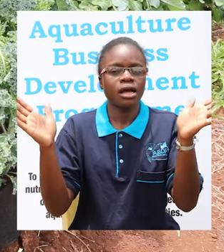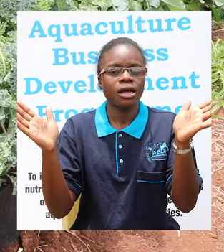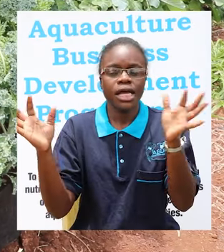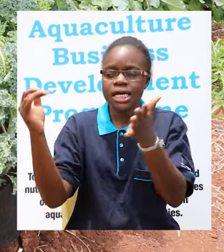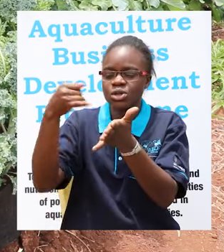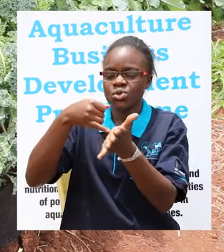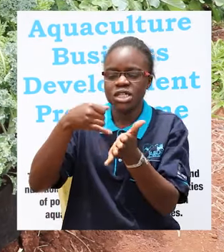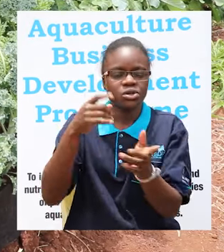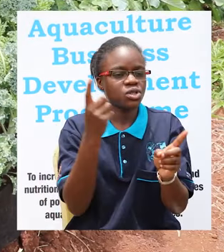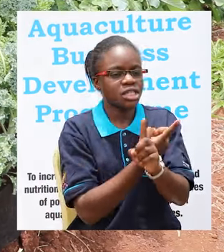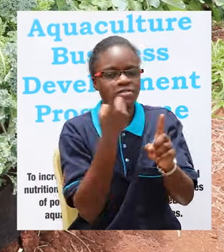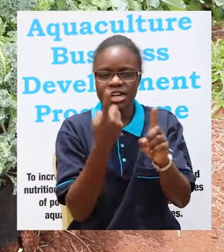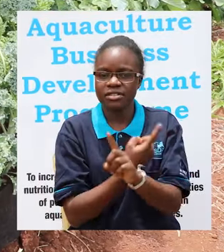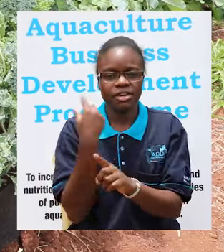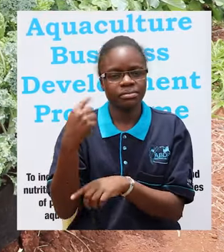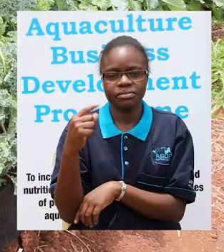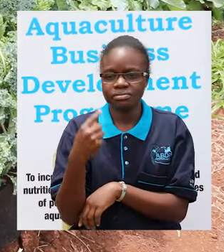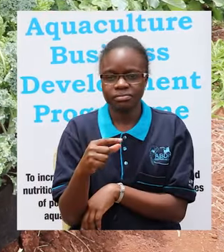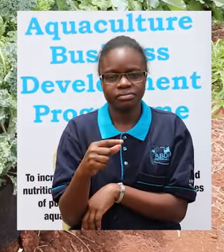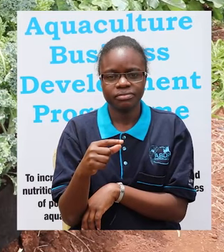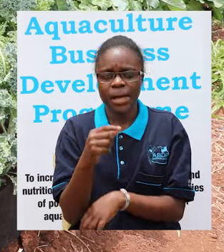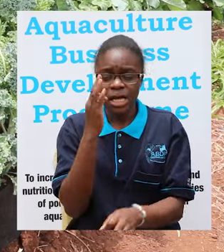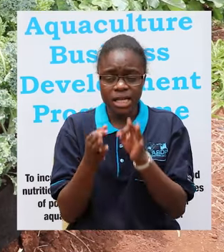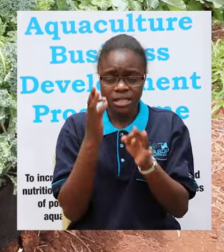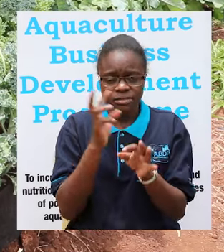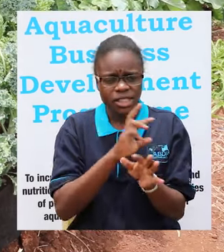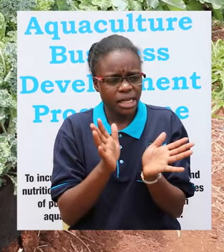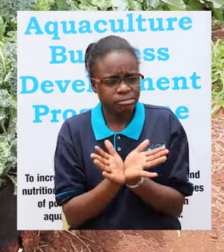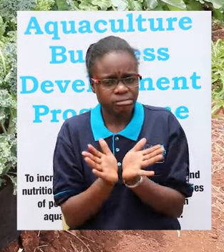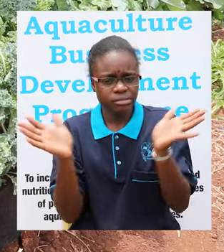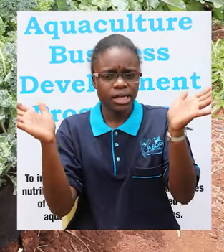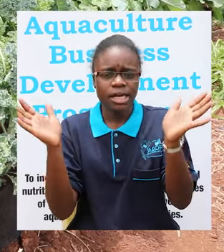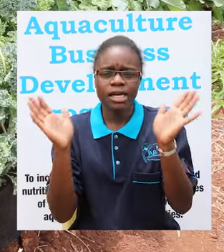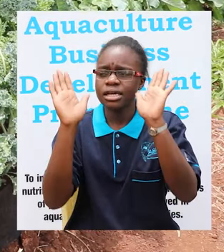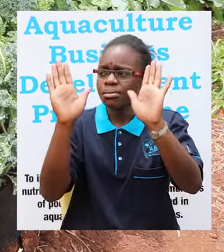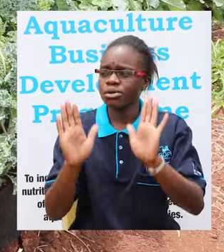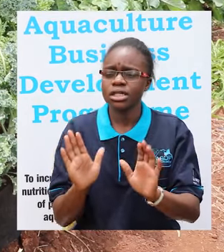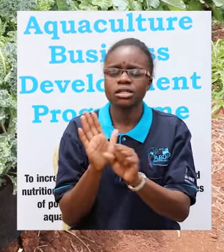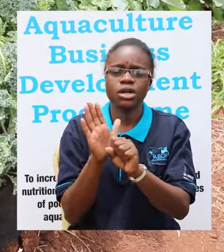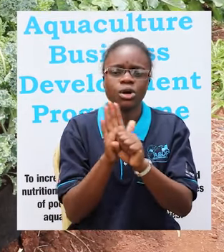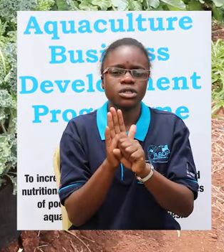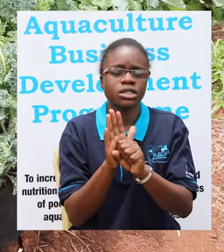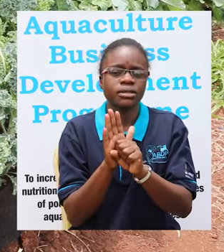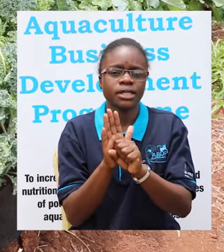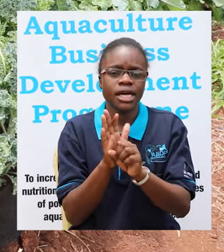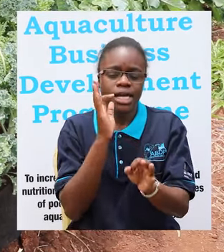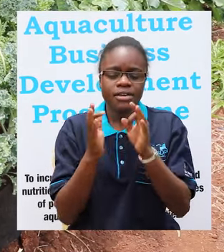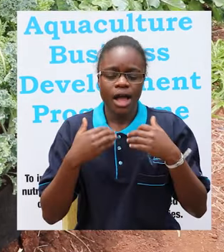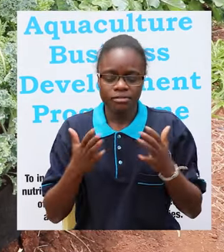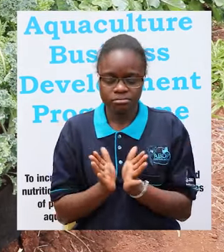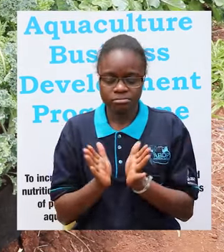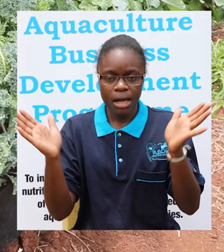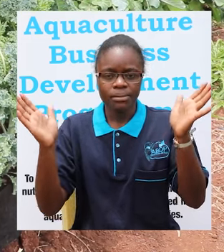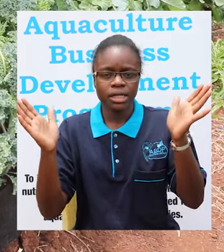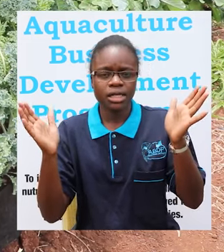Remember, different vegetables taste differently, and they also have different nutrients. So diversity in production is very